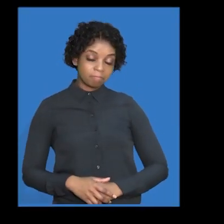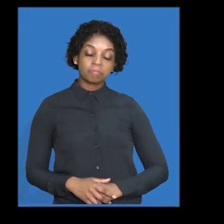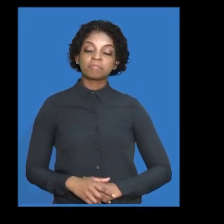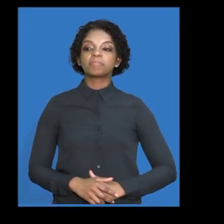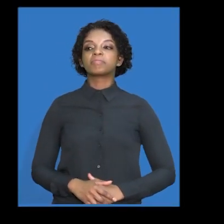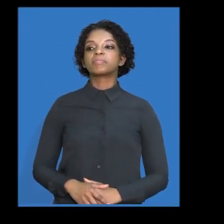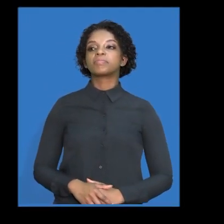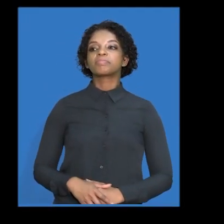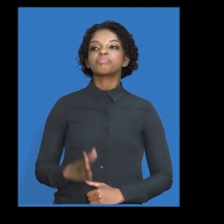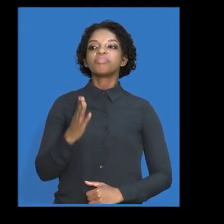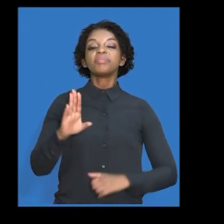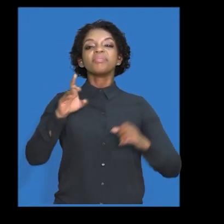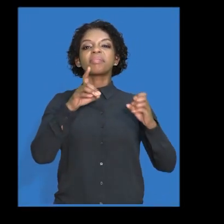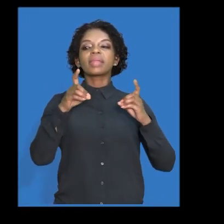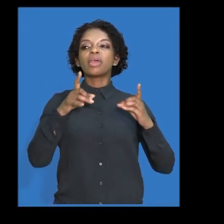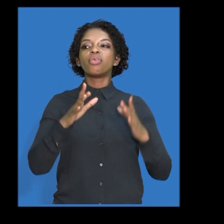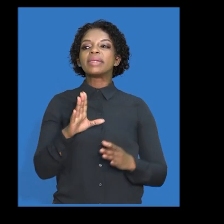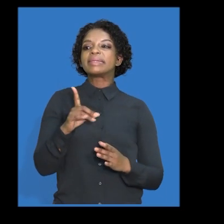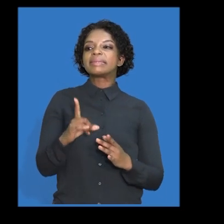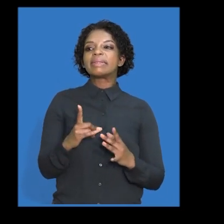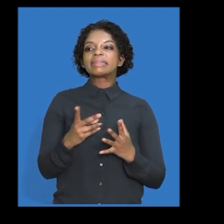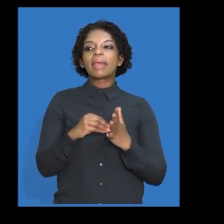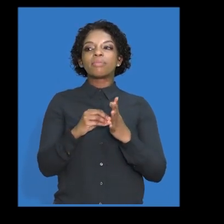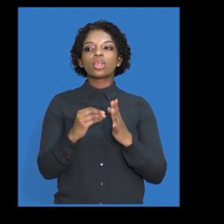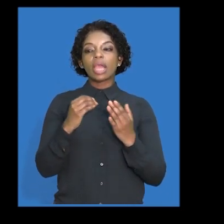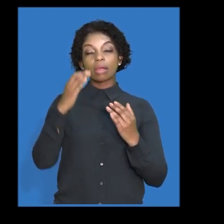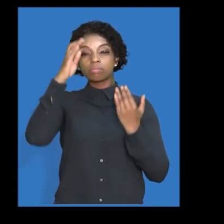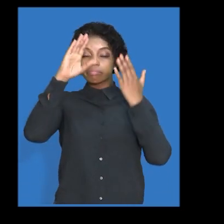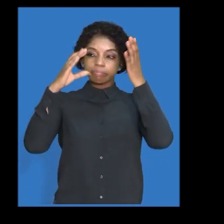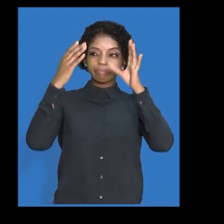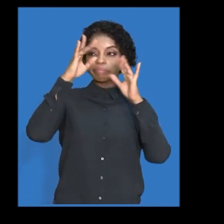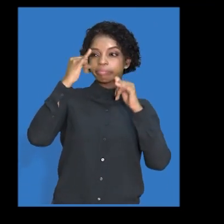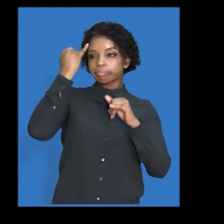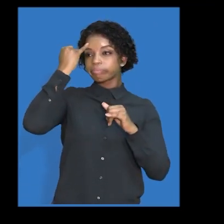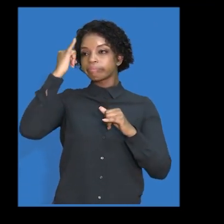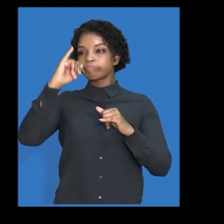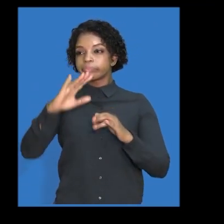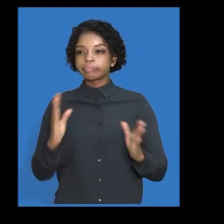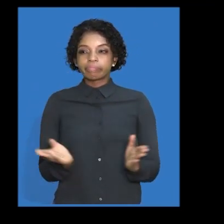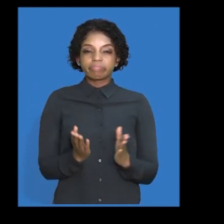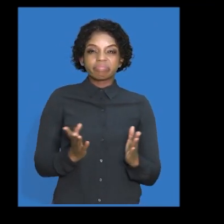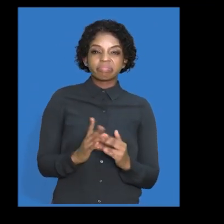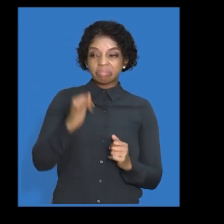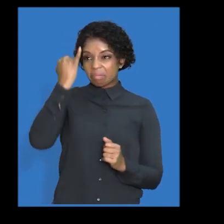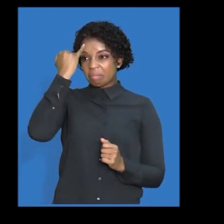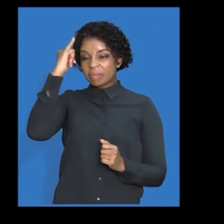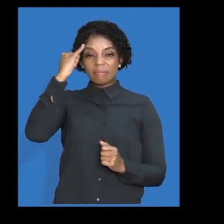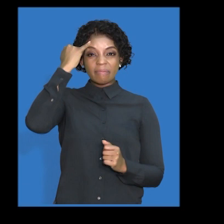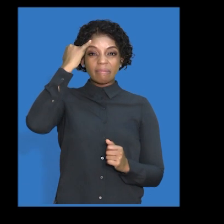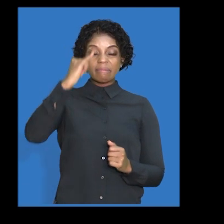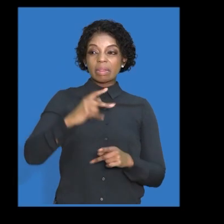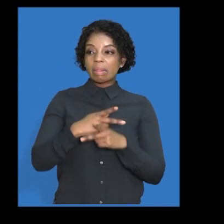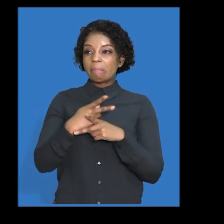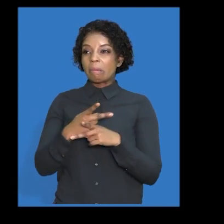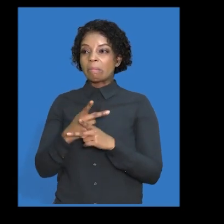Right, directors bring creative ideas which encourage innovation, high productivity and efficiency in the company. Right,